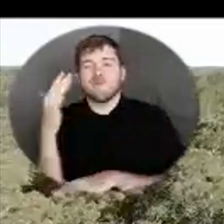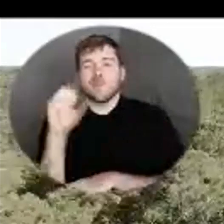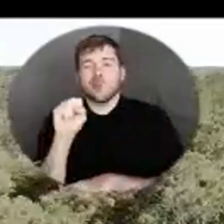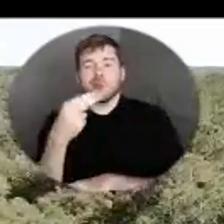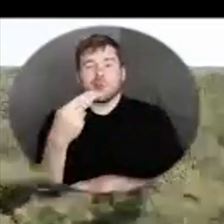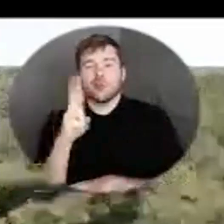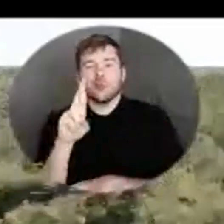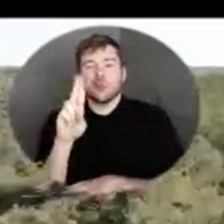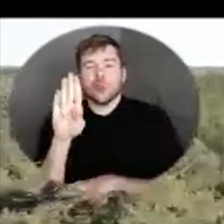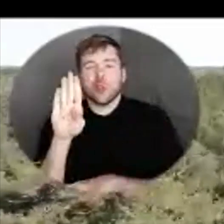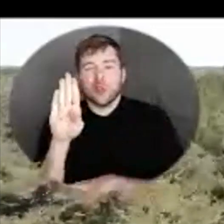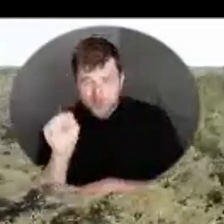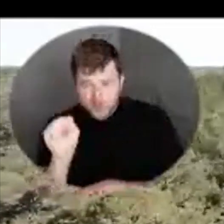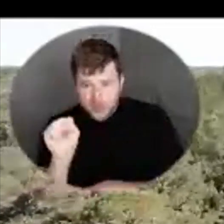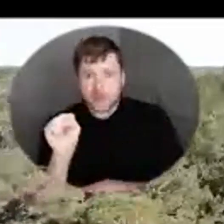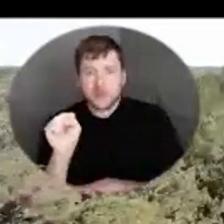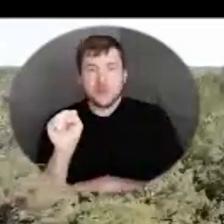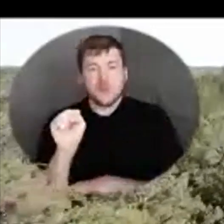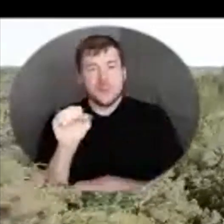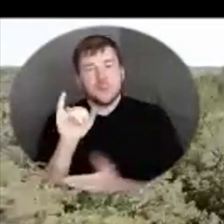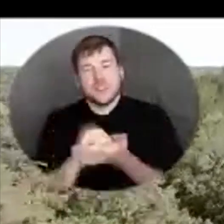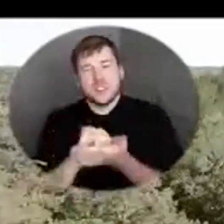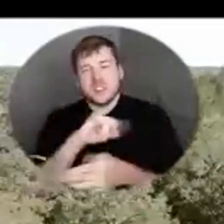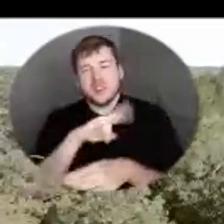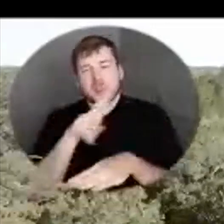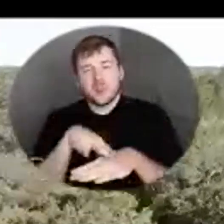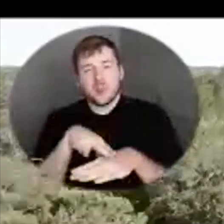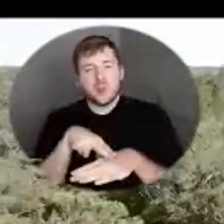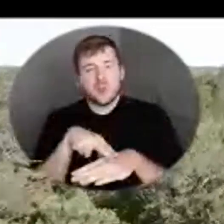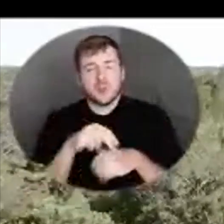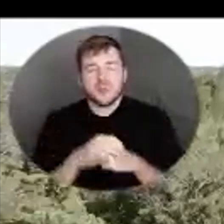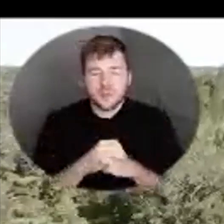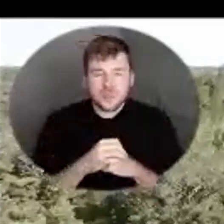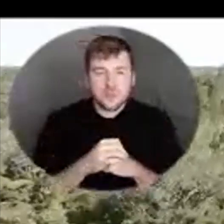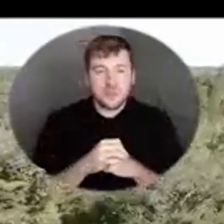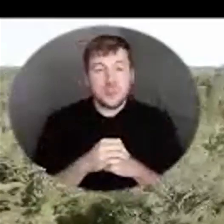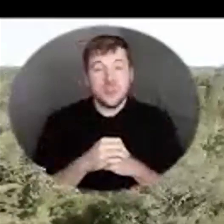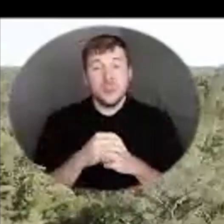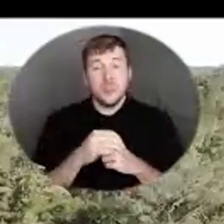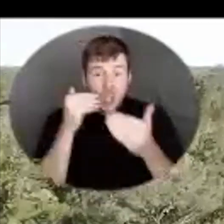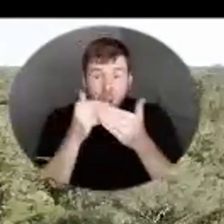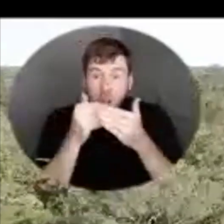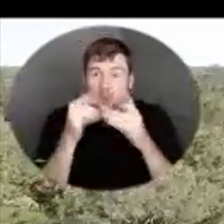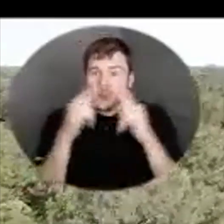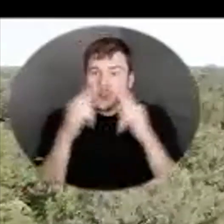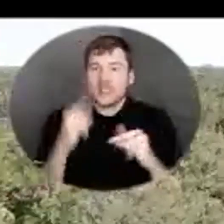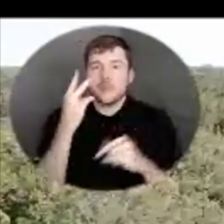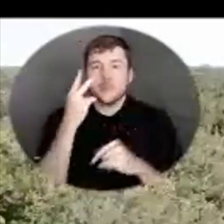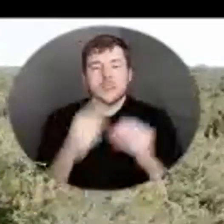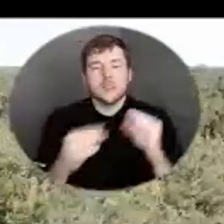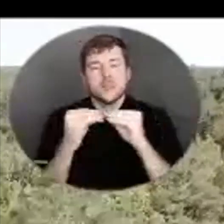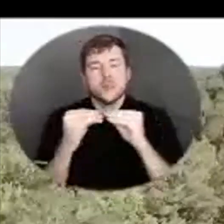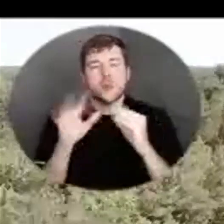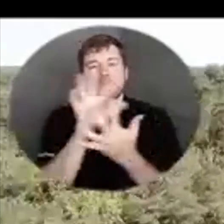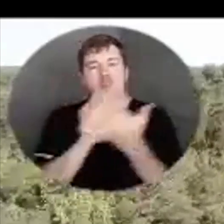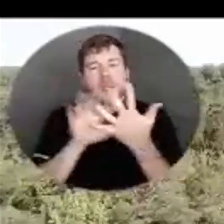little underdeveloped based upon the rest of the area, but that's about how it should be. As you get towards the back of camp, you get a mixture of trees. You kind of